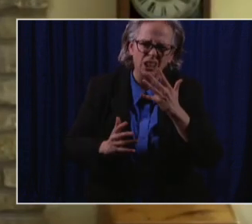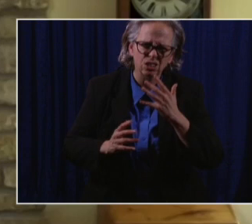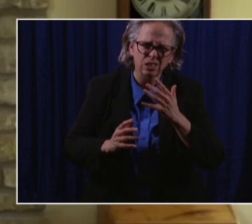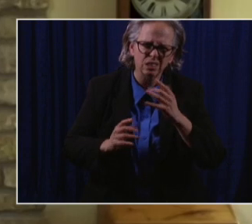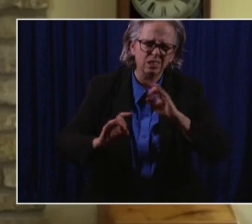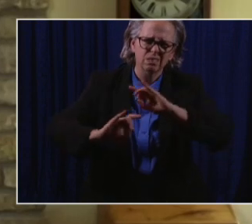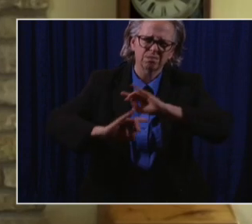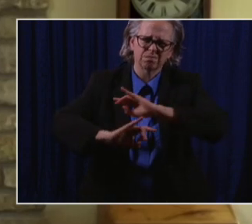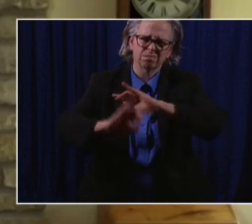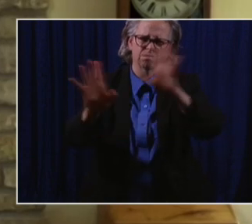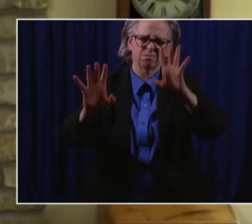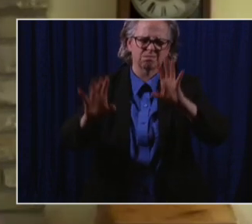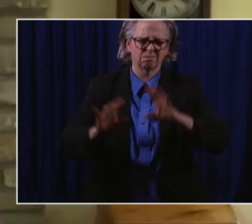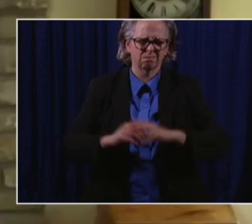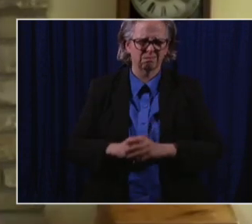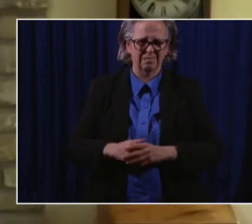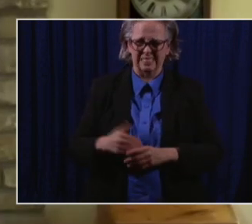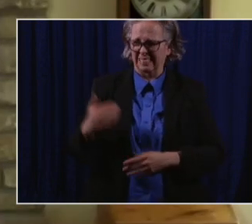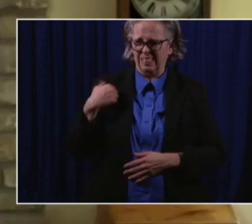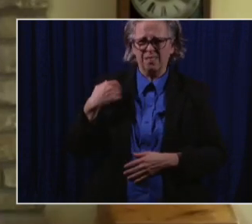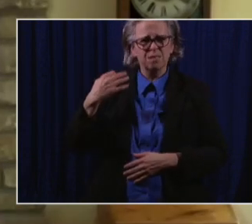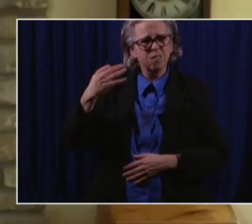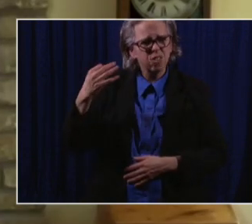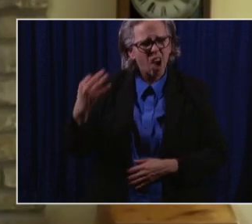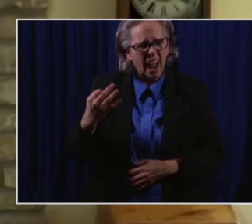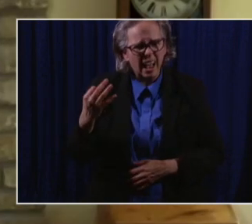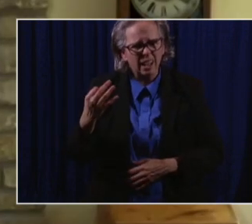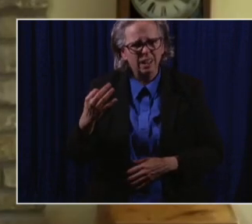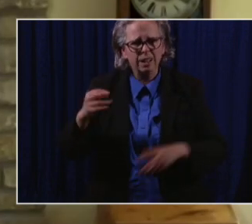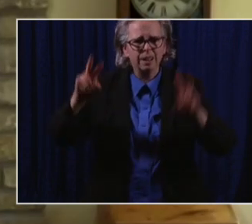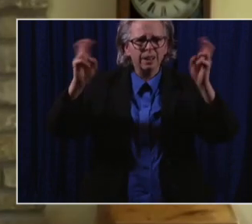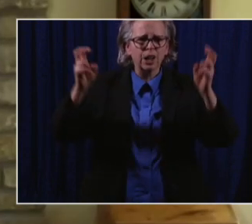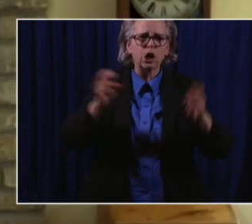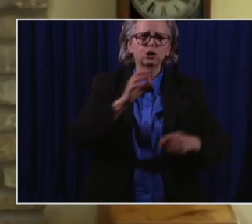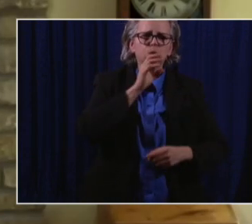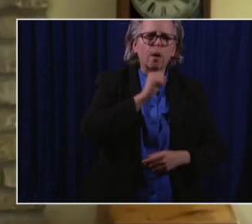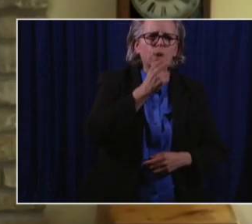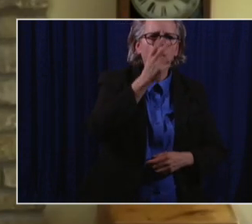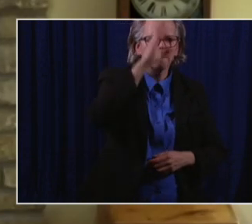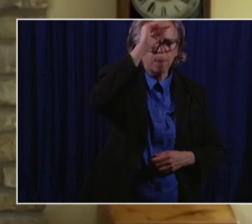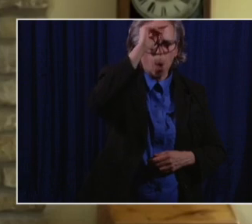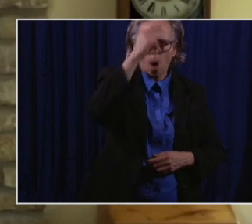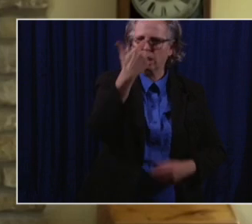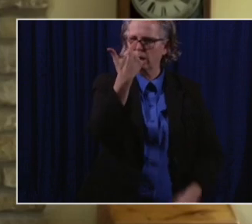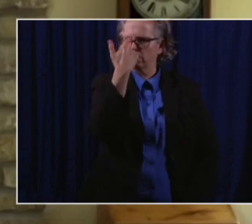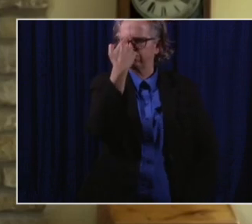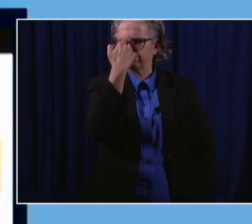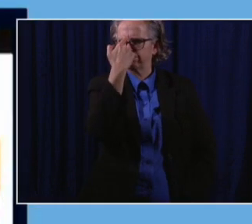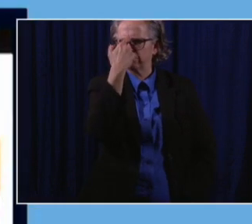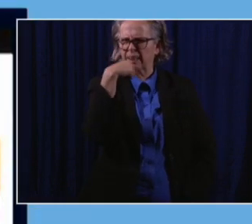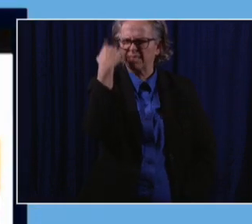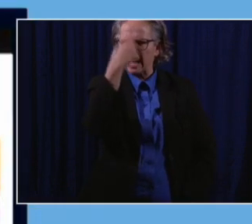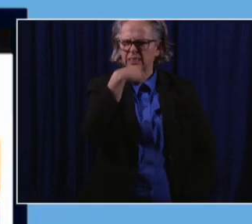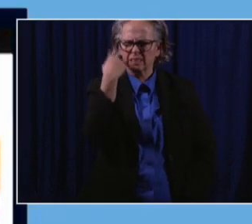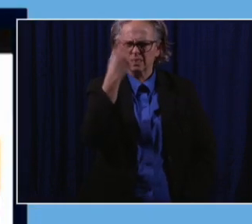On Friday, this headline, 12-year-old boy shot in the face in Cleveland's Ohio City neighborhood.